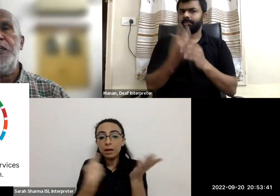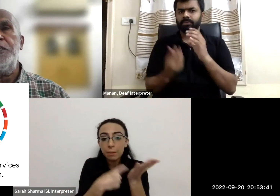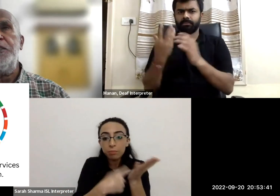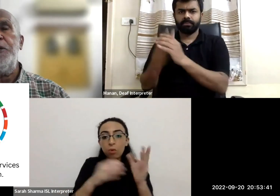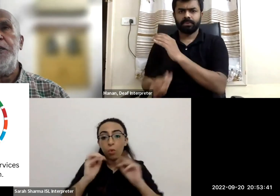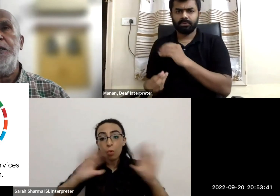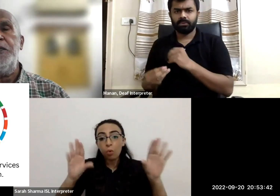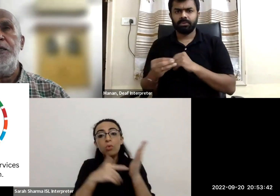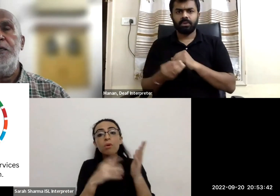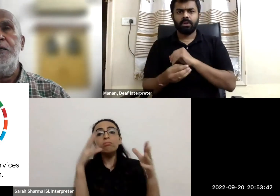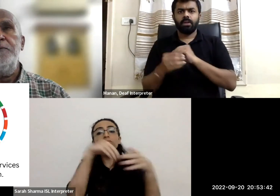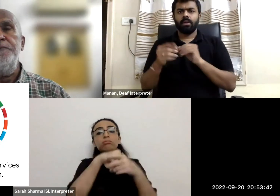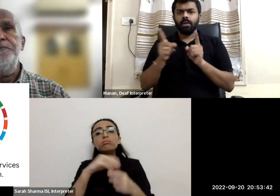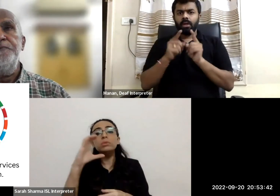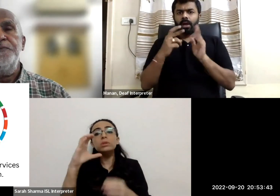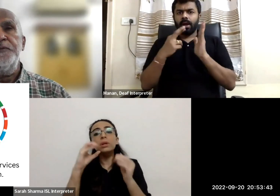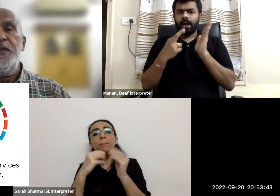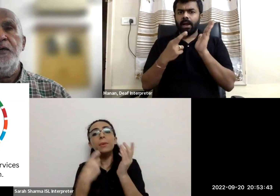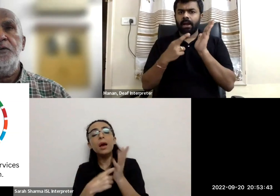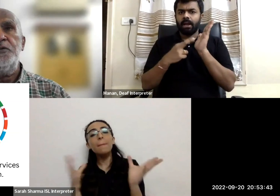on concerning disability.